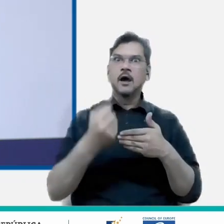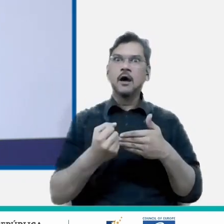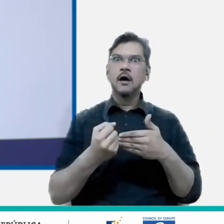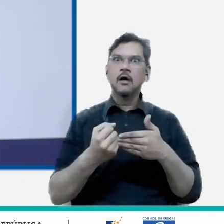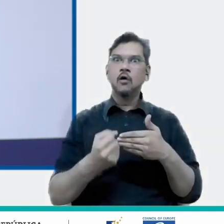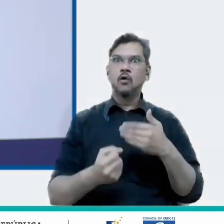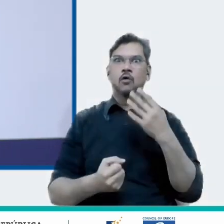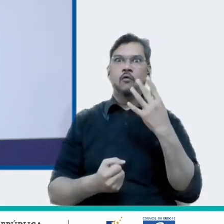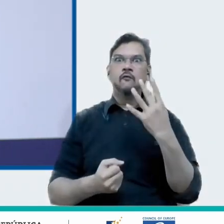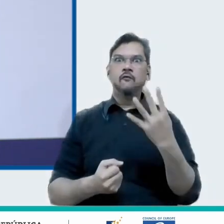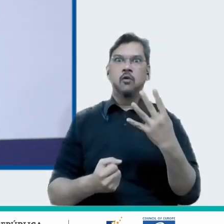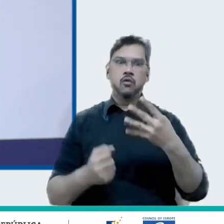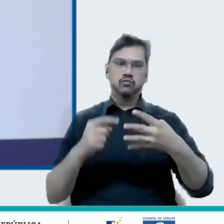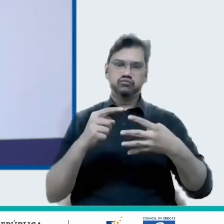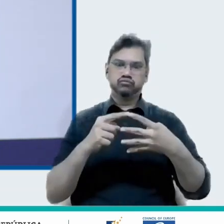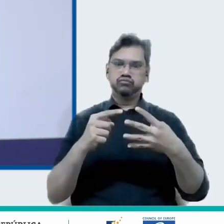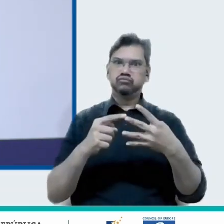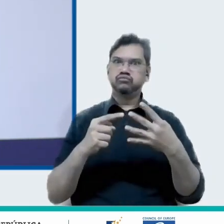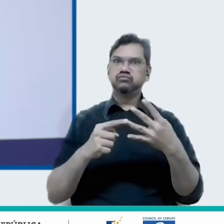four main areas of